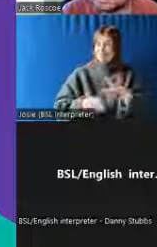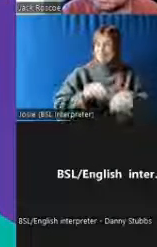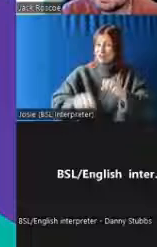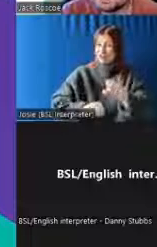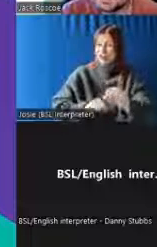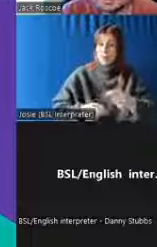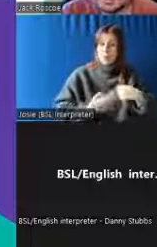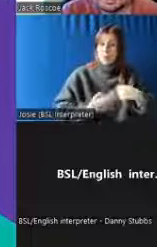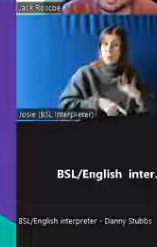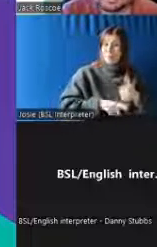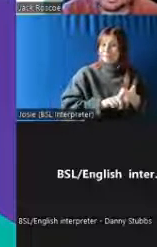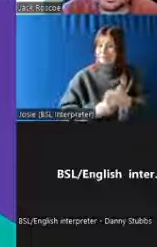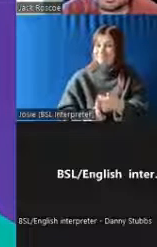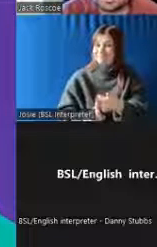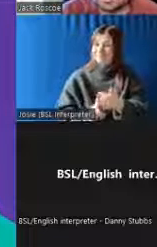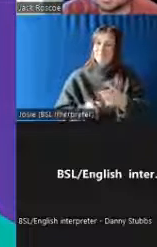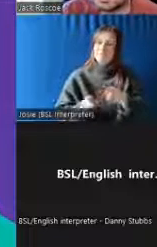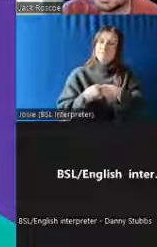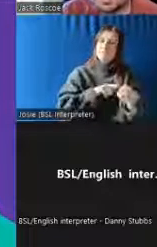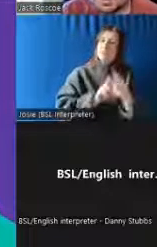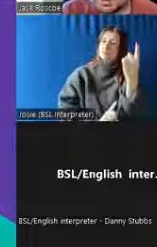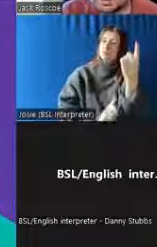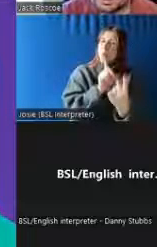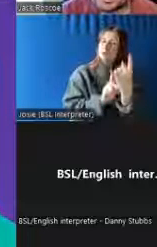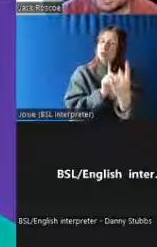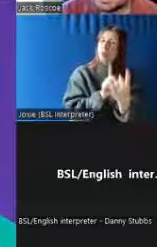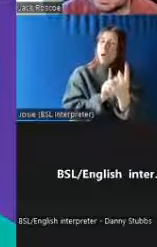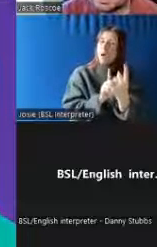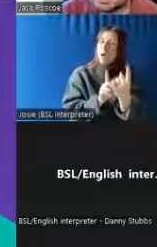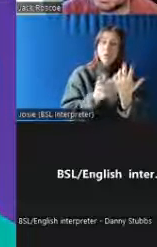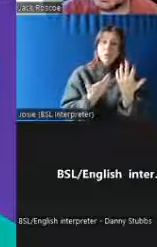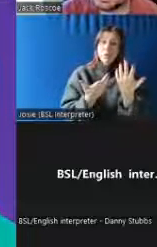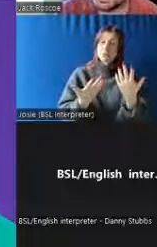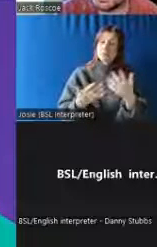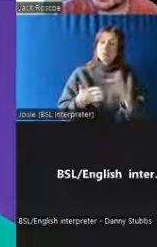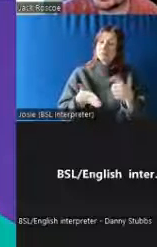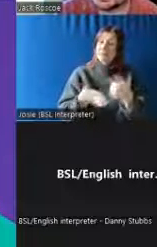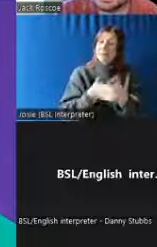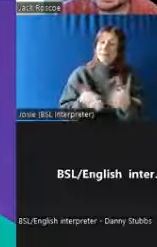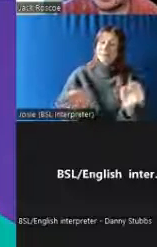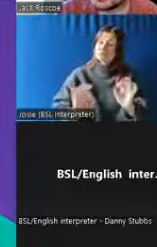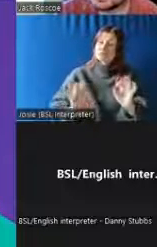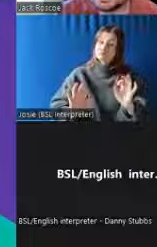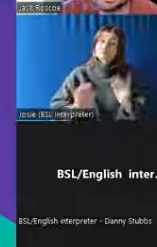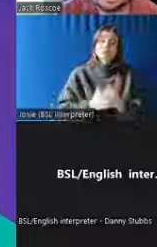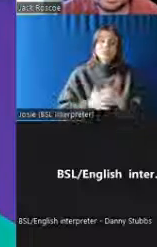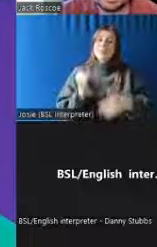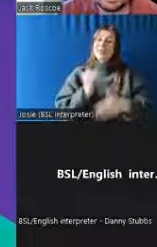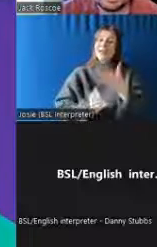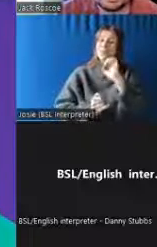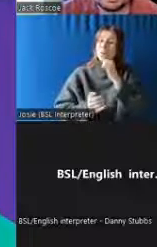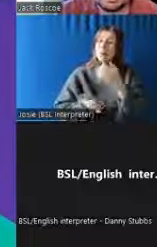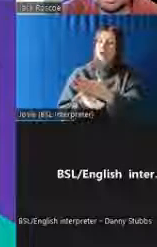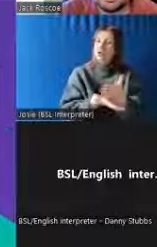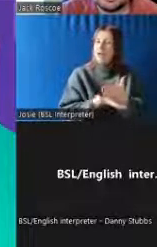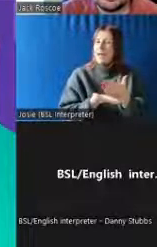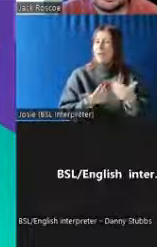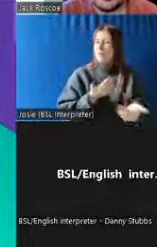completely free and unlimited. So towards the end, I'll share some details on how you can get in touch with us, if that sounds good.